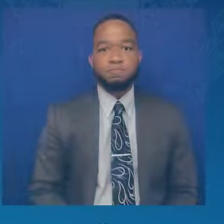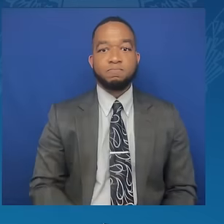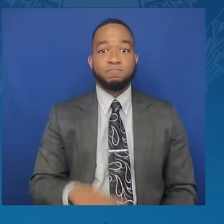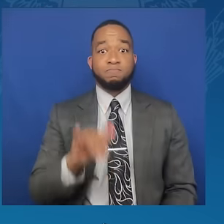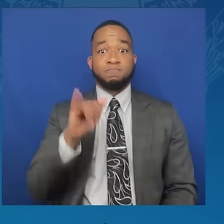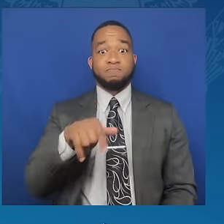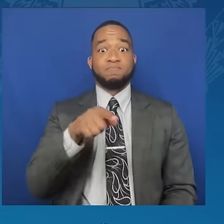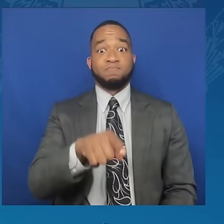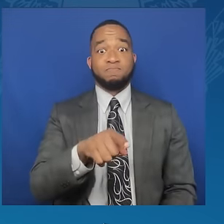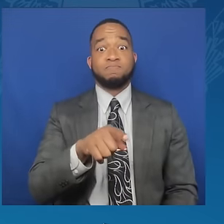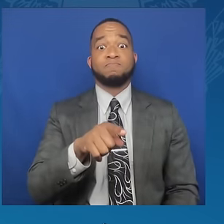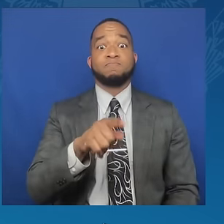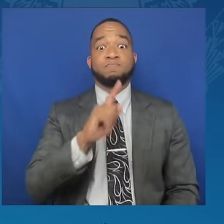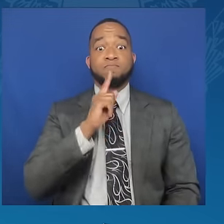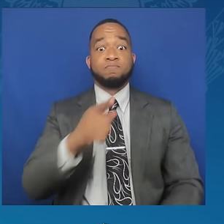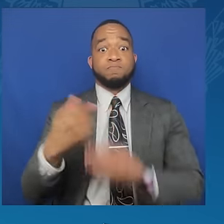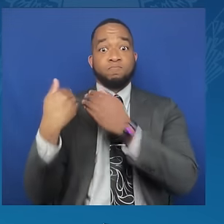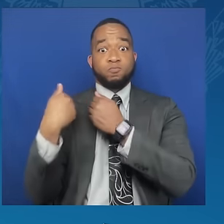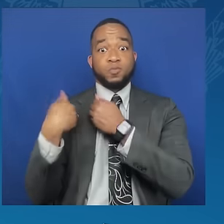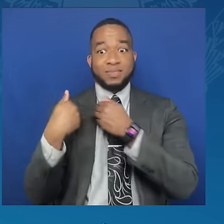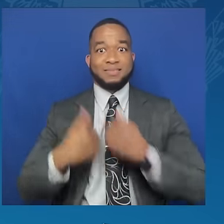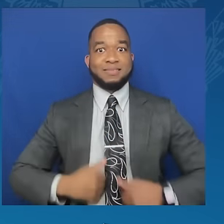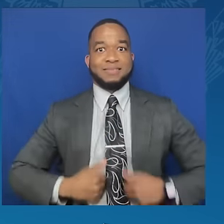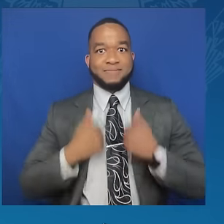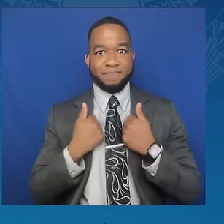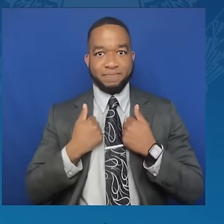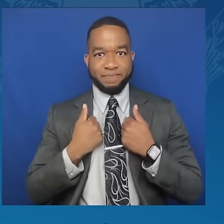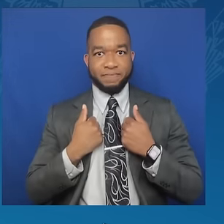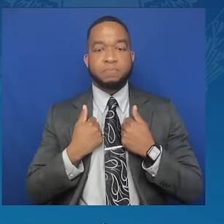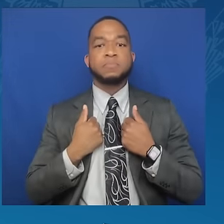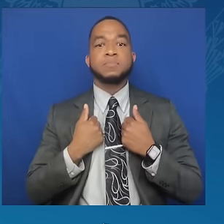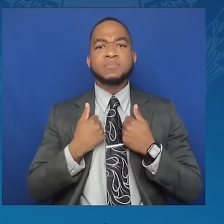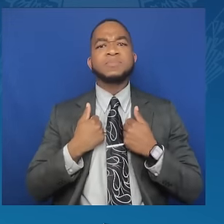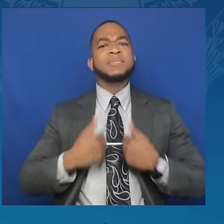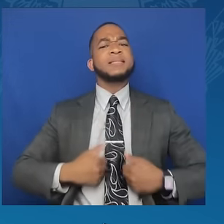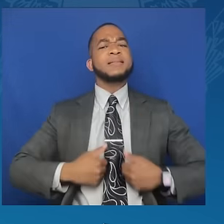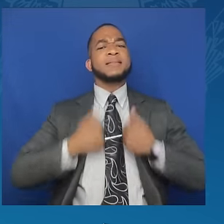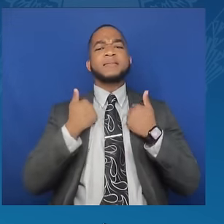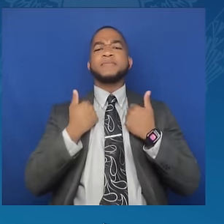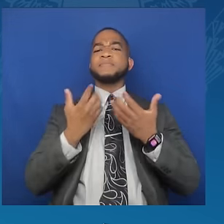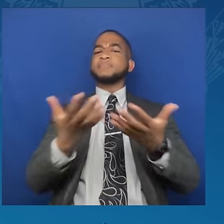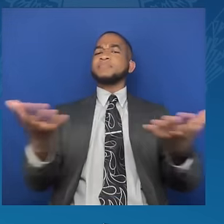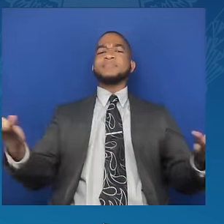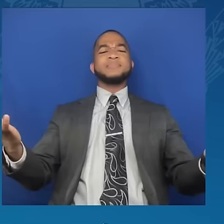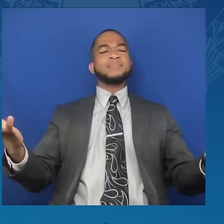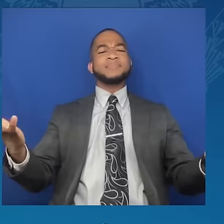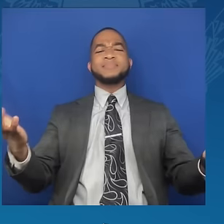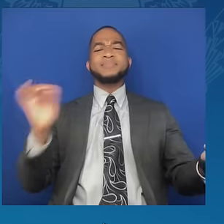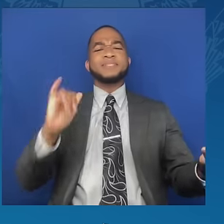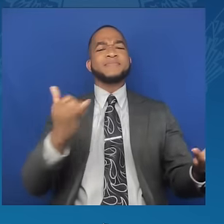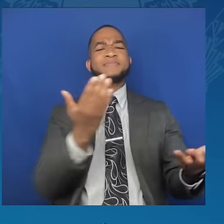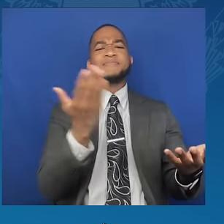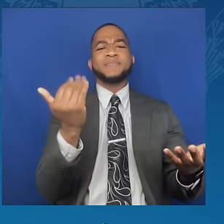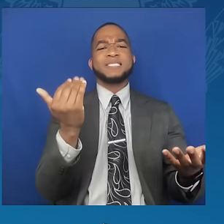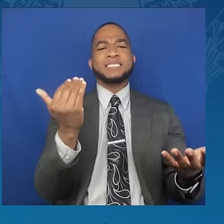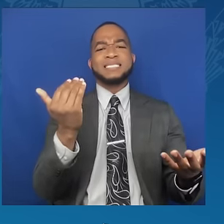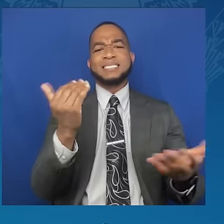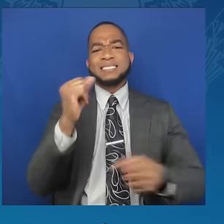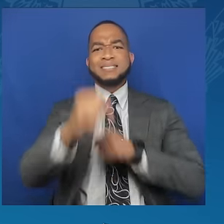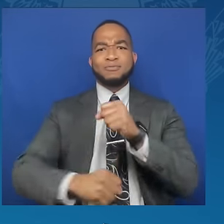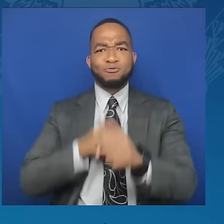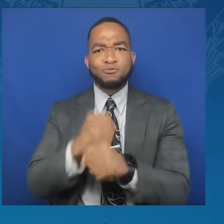worthy. To live a life worthy that even 59 years as the struggle